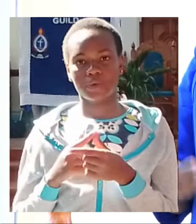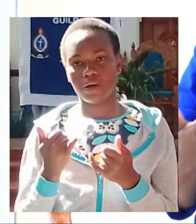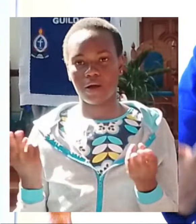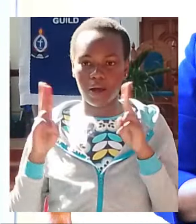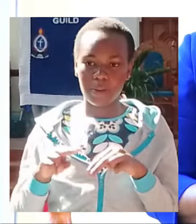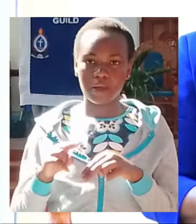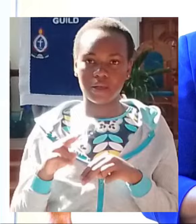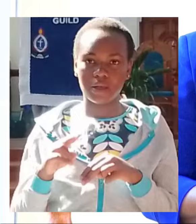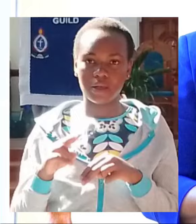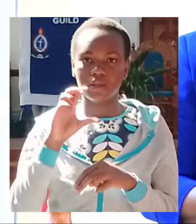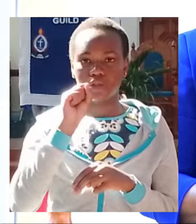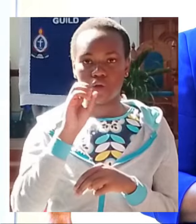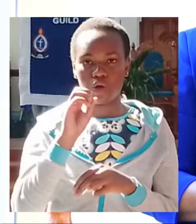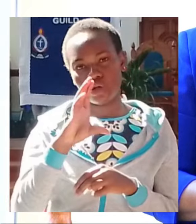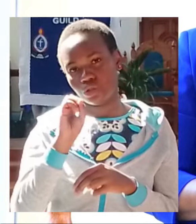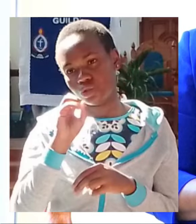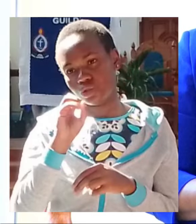happening in the social media.